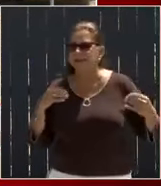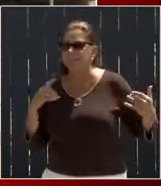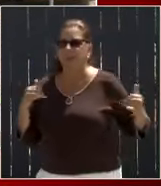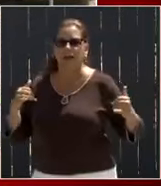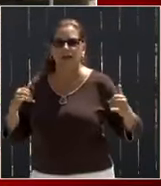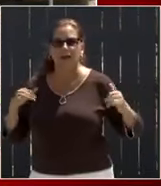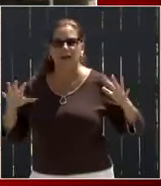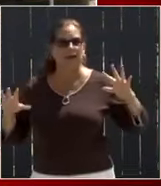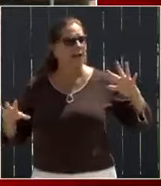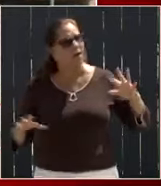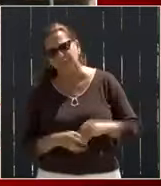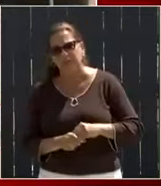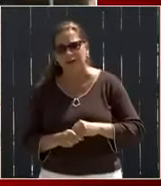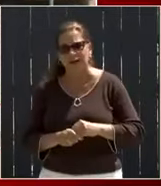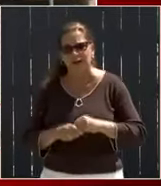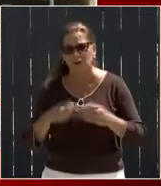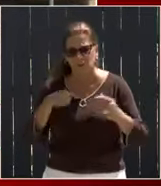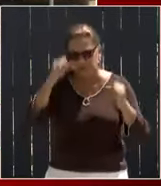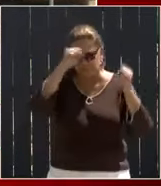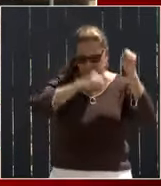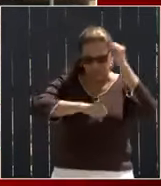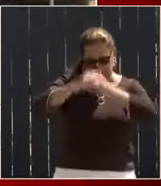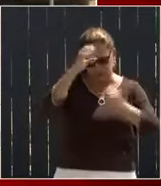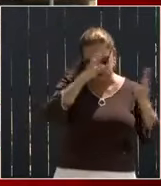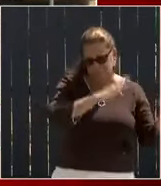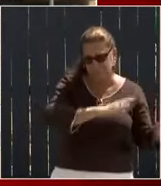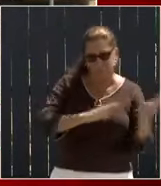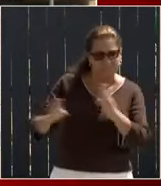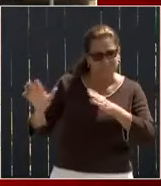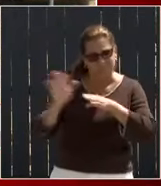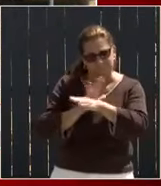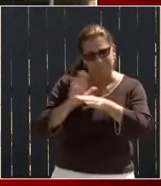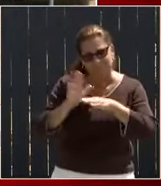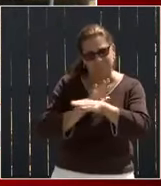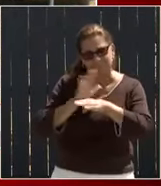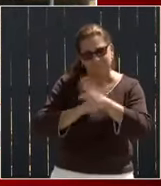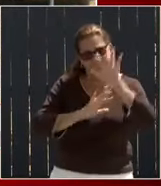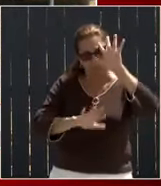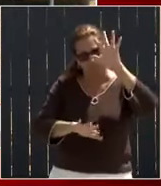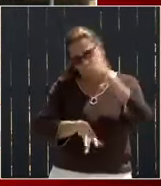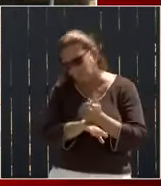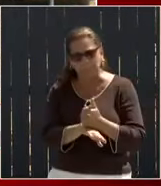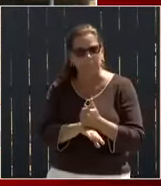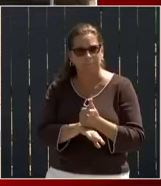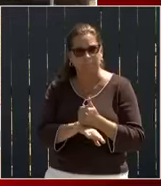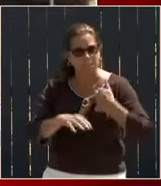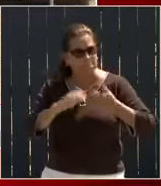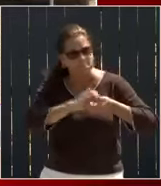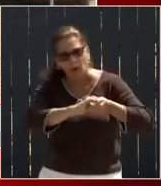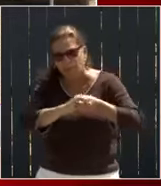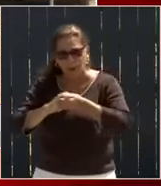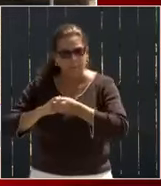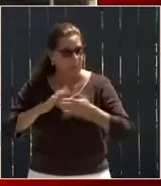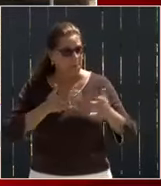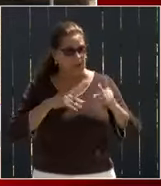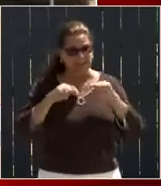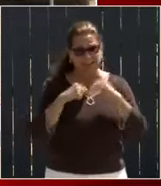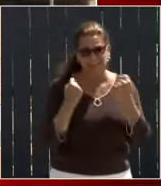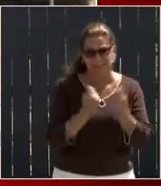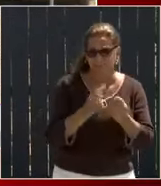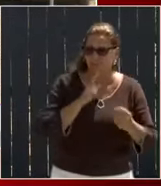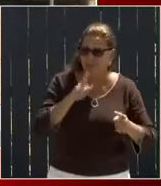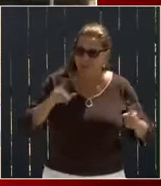development envisioned with this community and built in conjunction with them, so that what our team and partners deliver will be a place